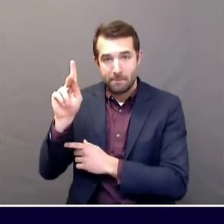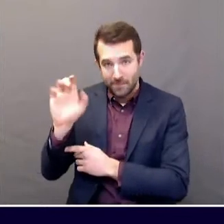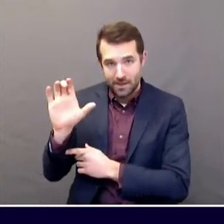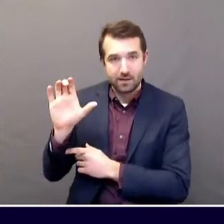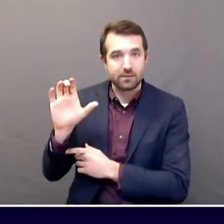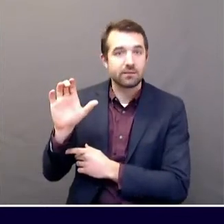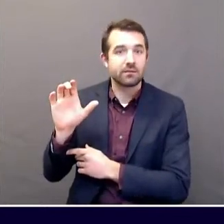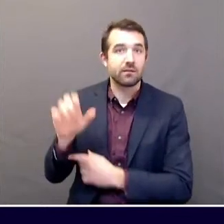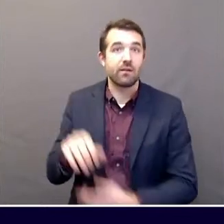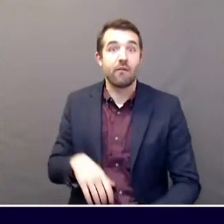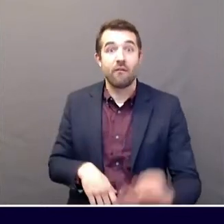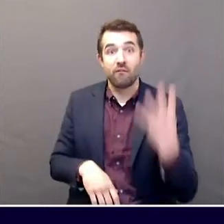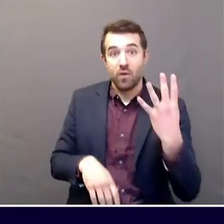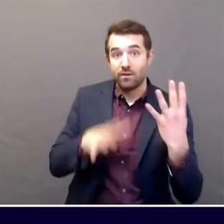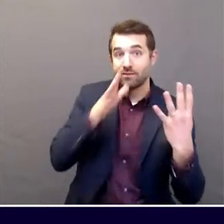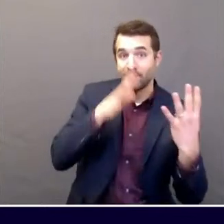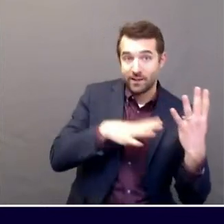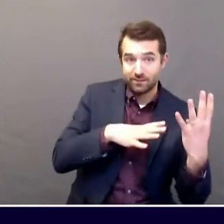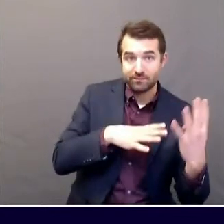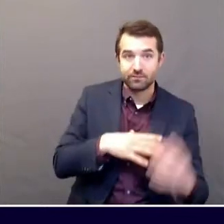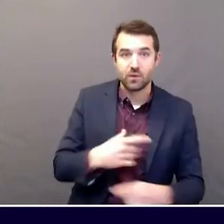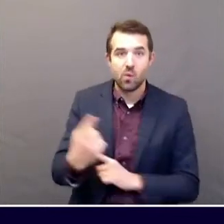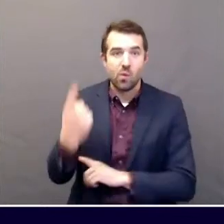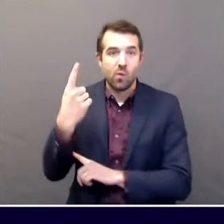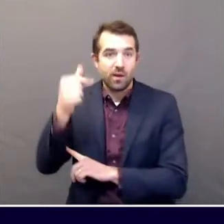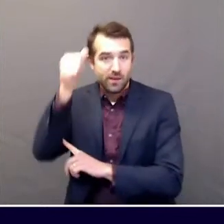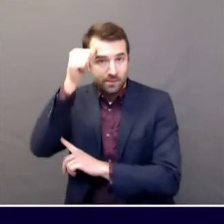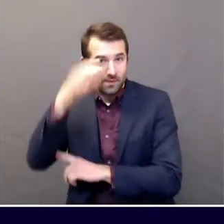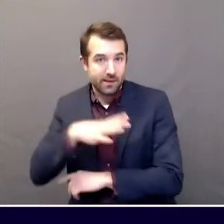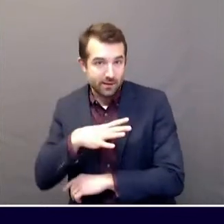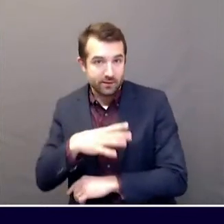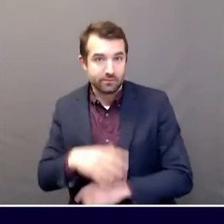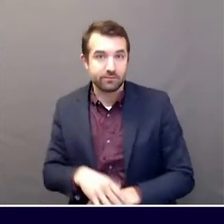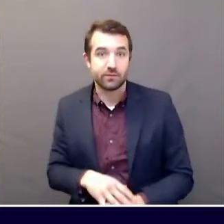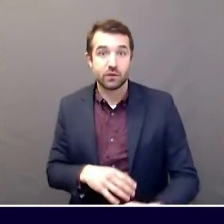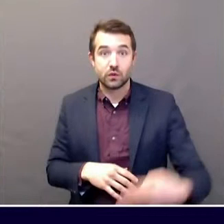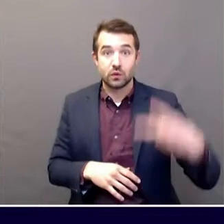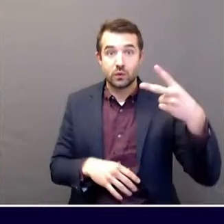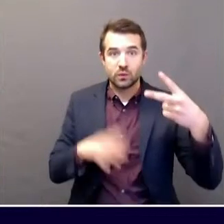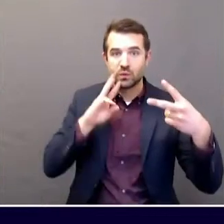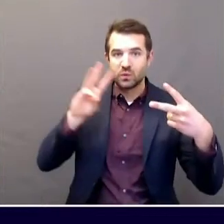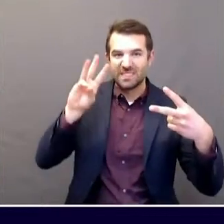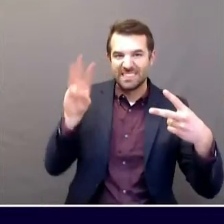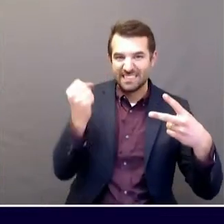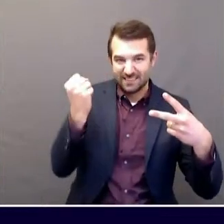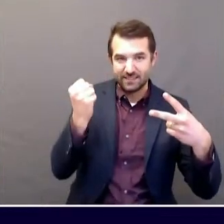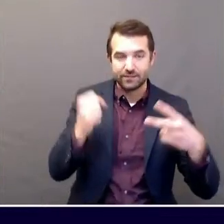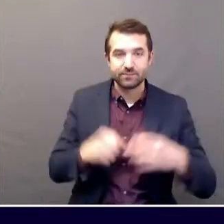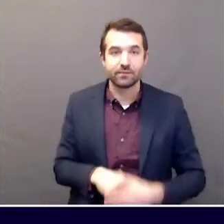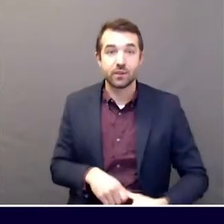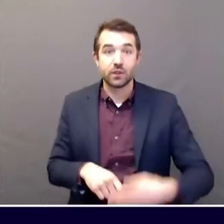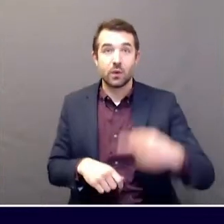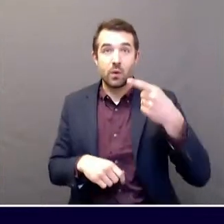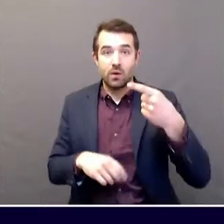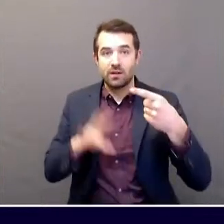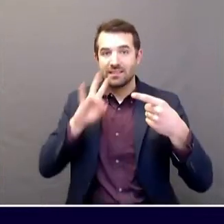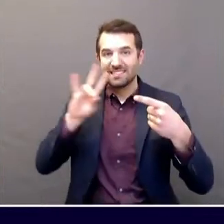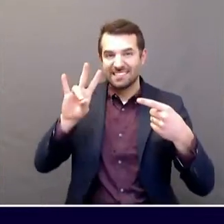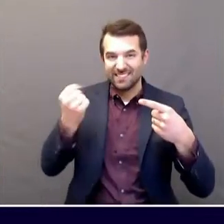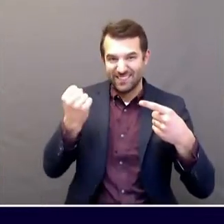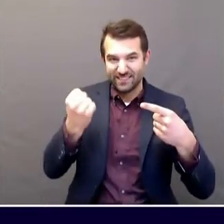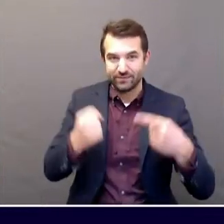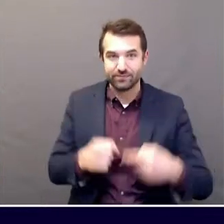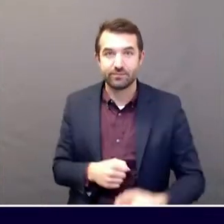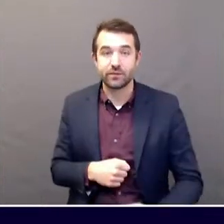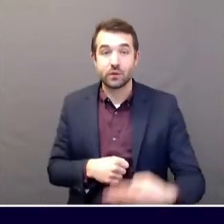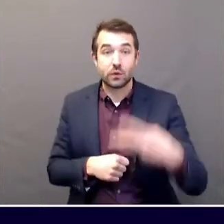man. 2 of them were in their 60s, 1 was in their 70s, and 2 were in their 80s.